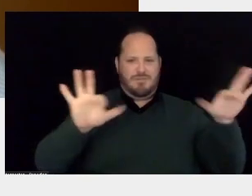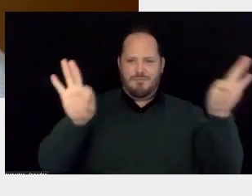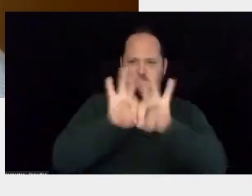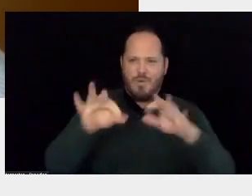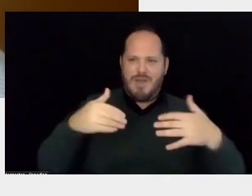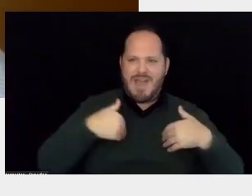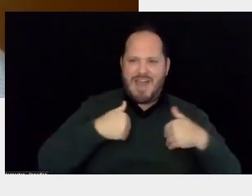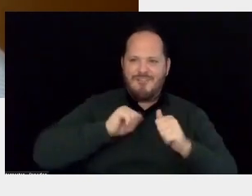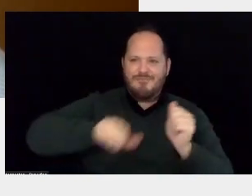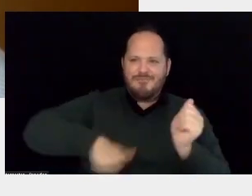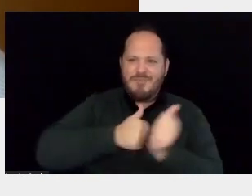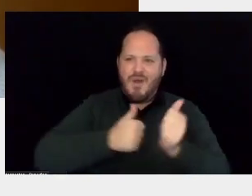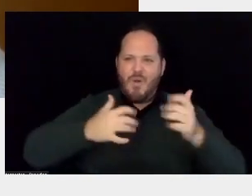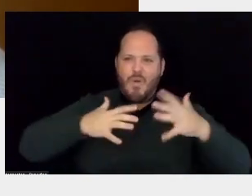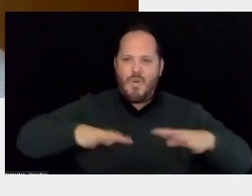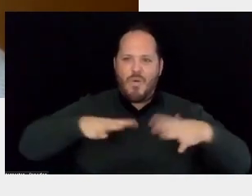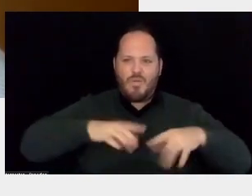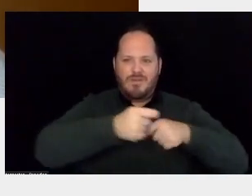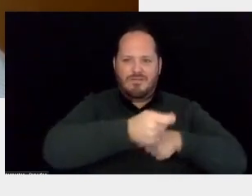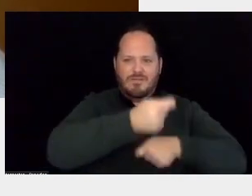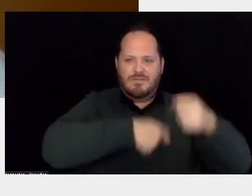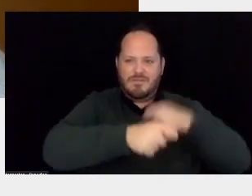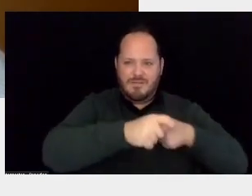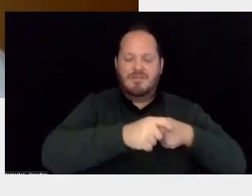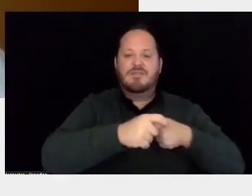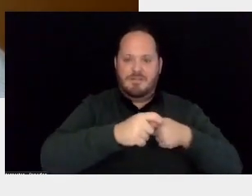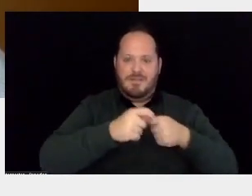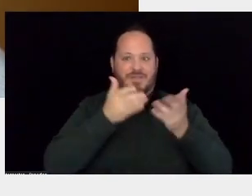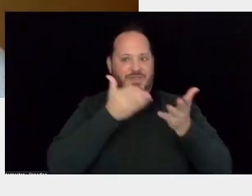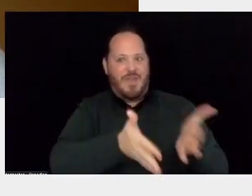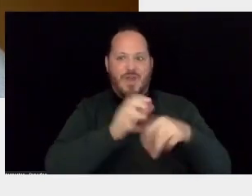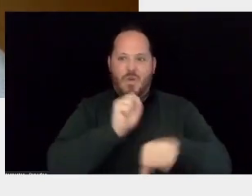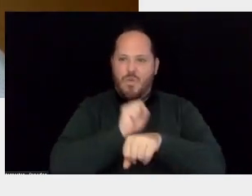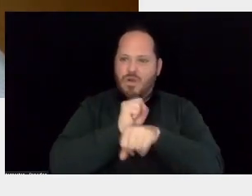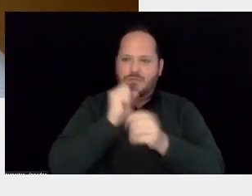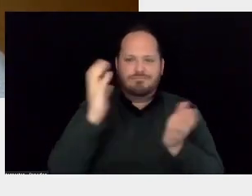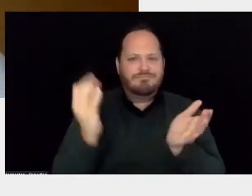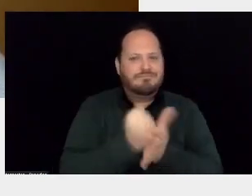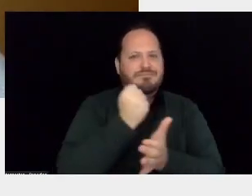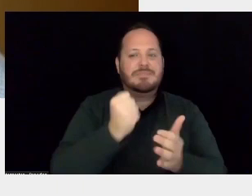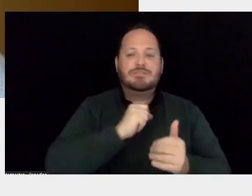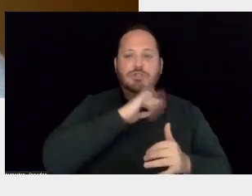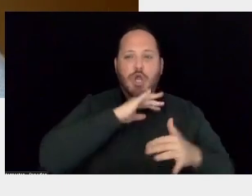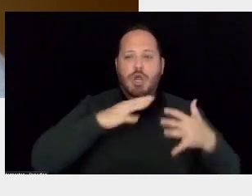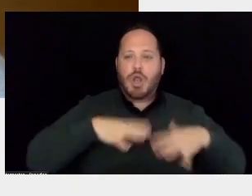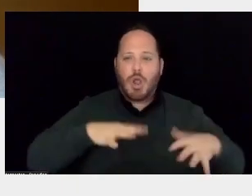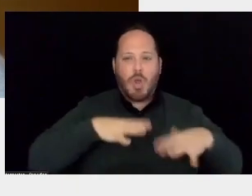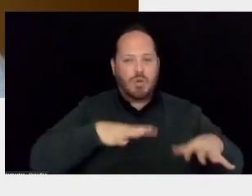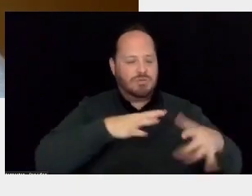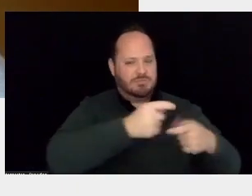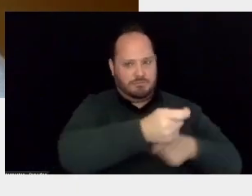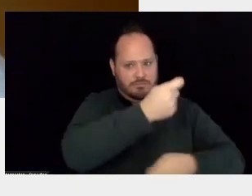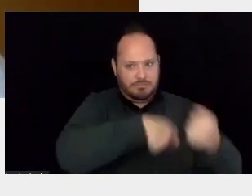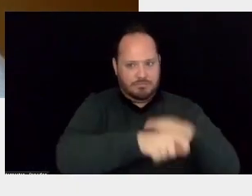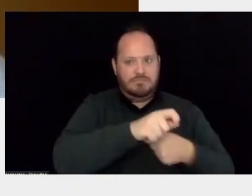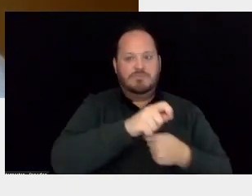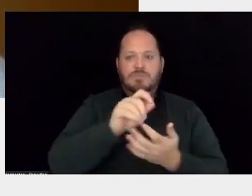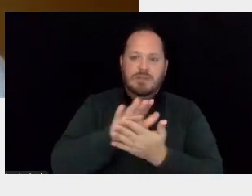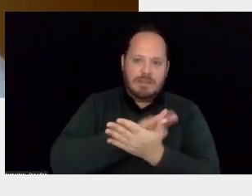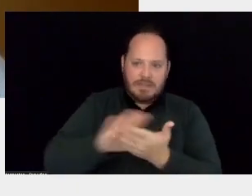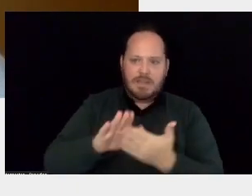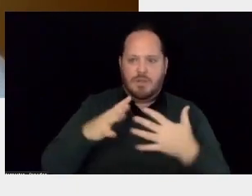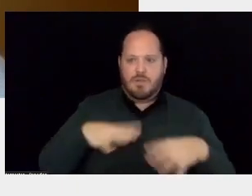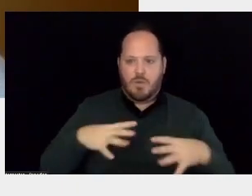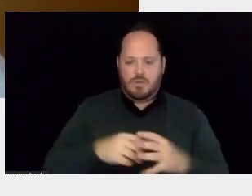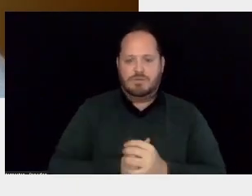to, if possible, take them with you if you can change at work. If it's possible, you should also change into fresh clothes in between